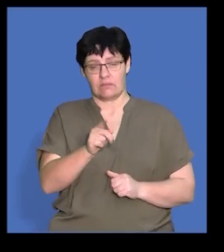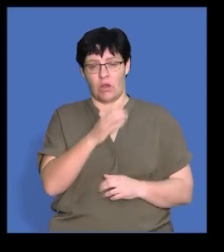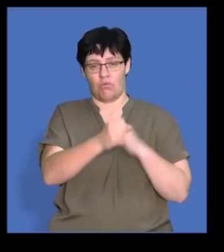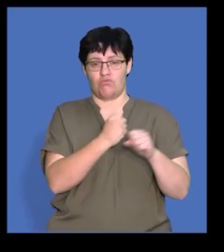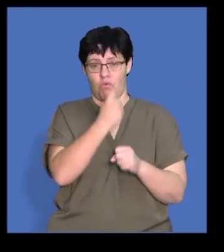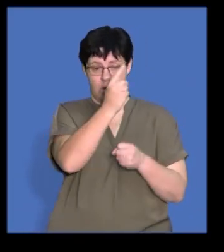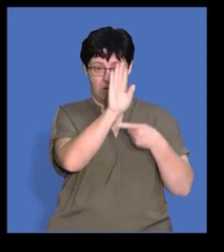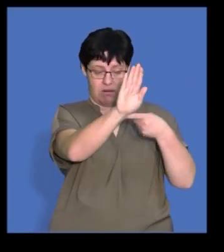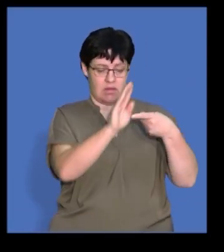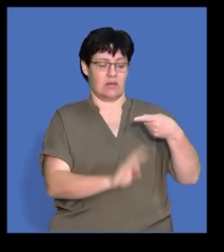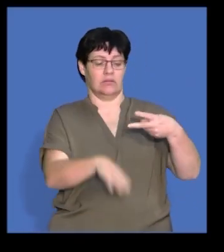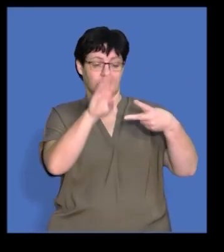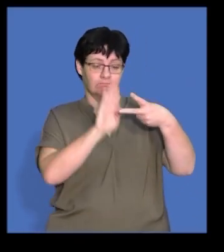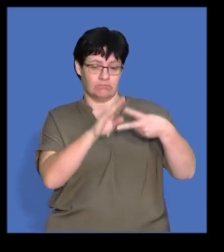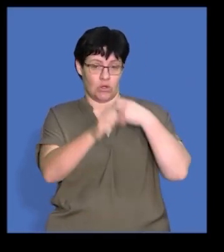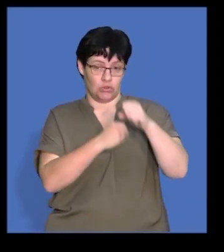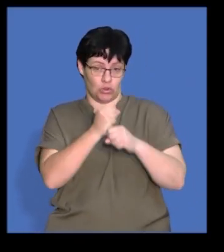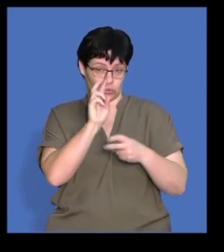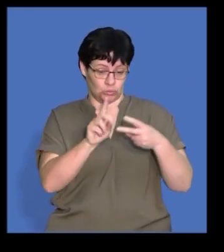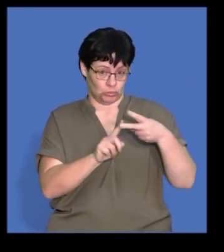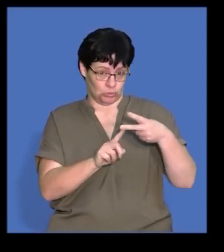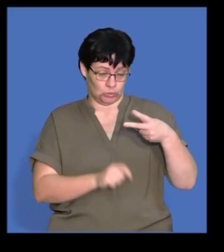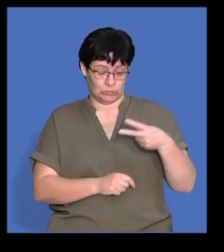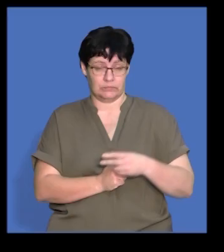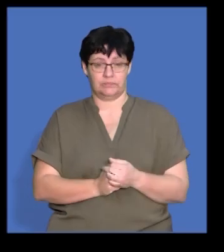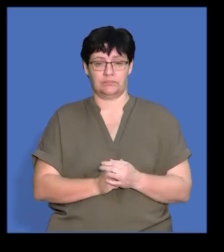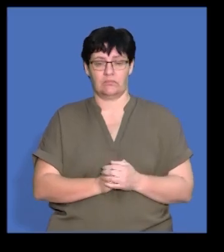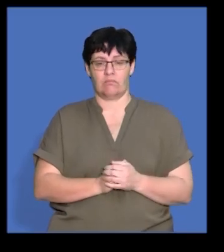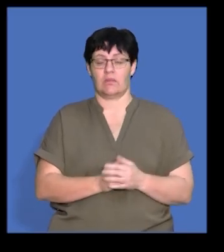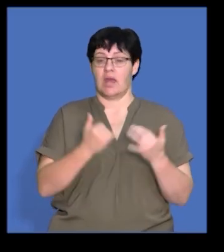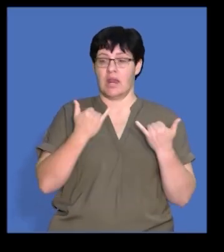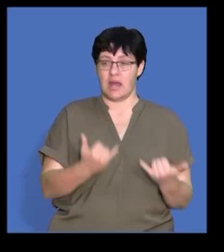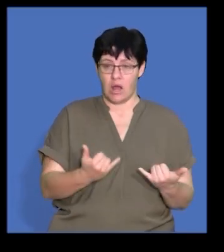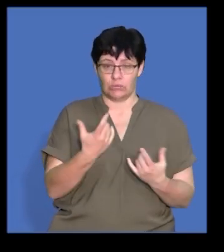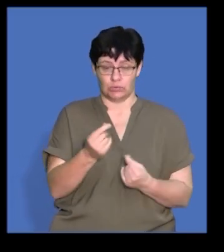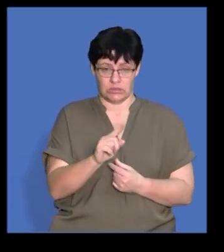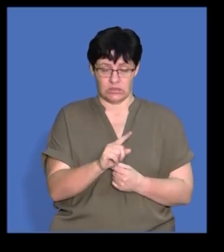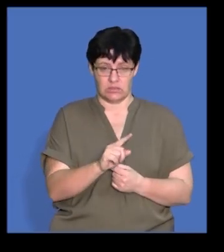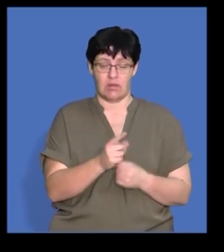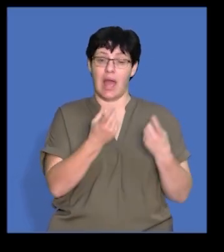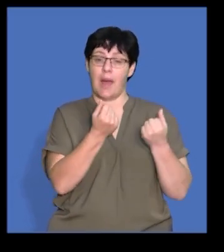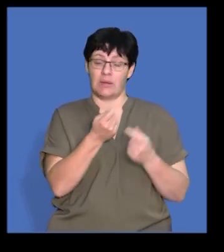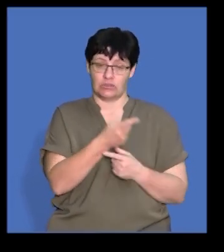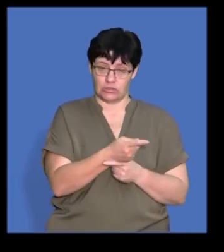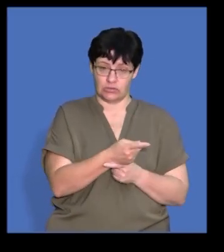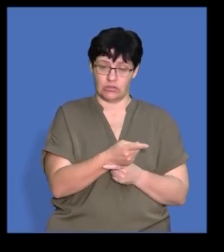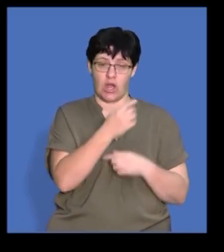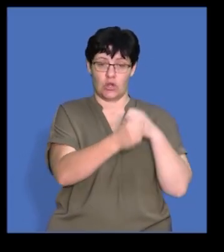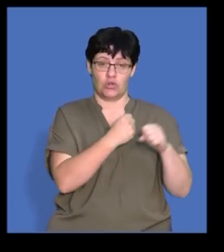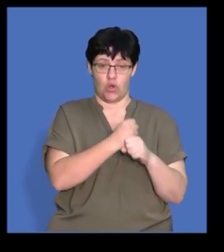1. Now we're going to do year 2. So now I'm taking my amount that I had in year